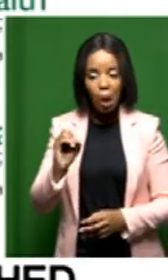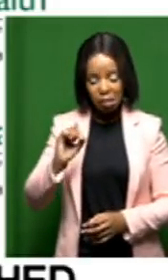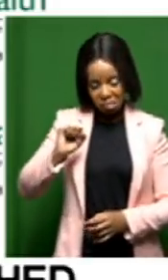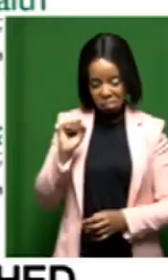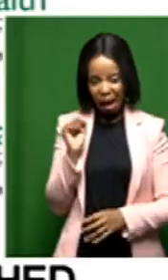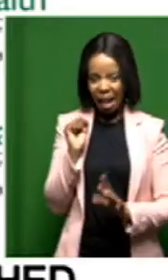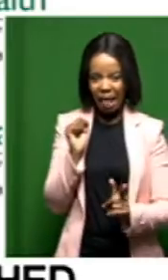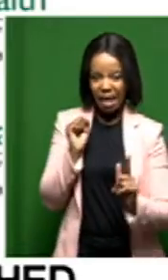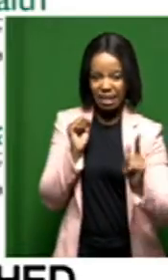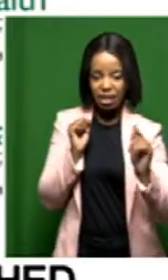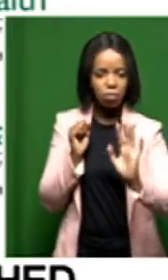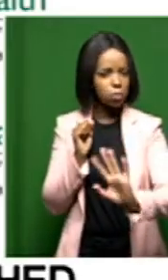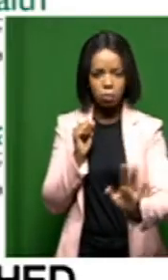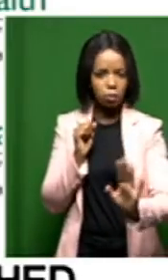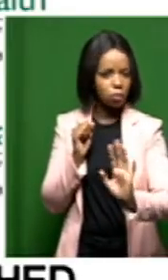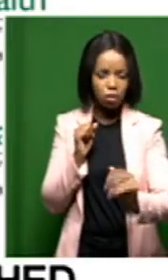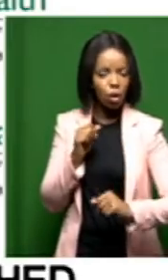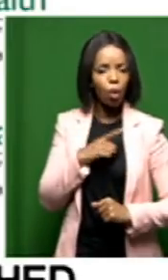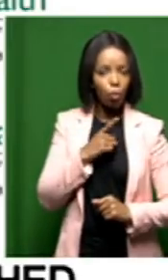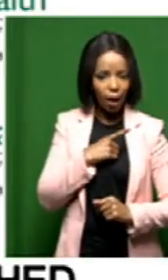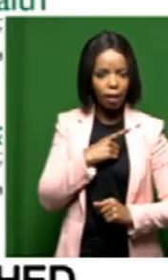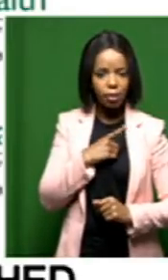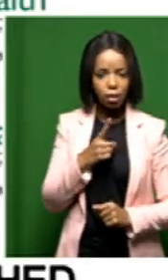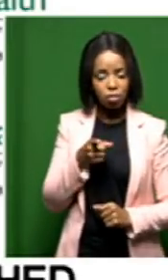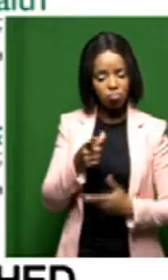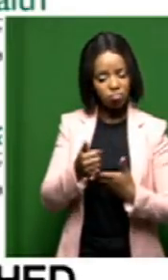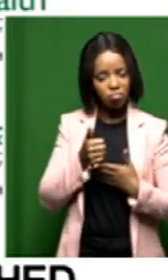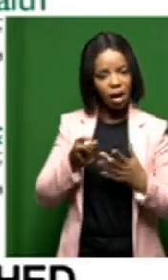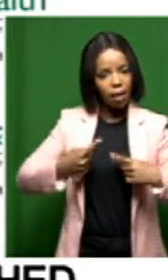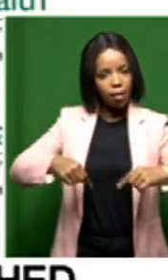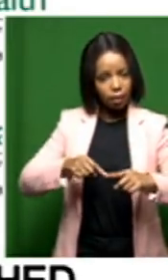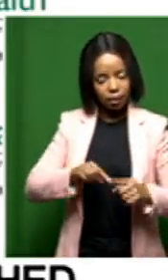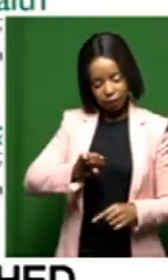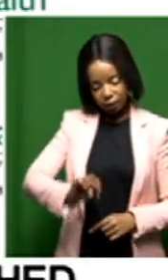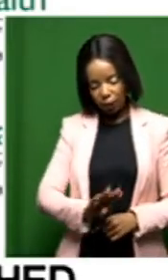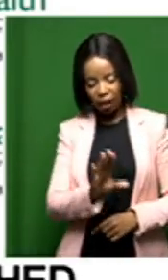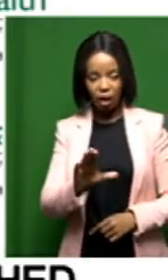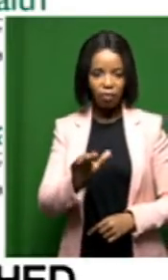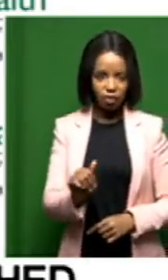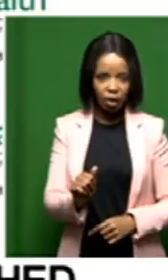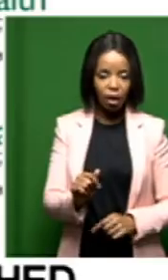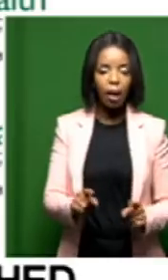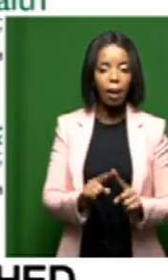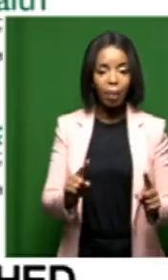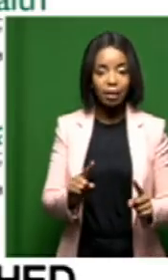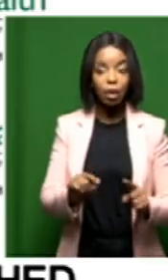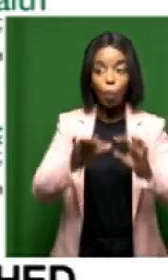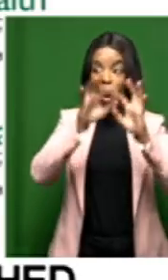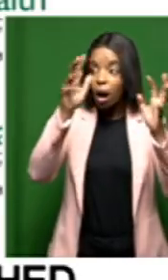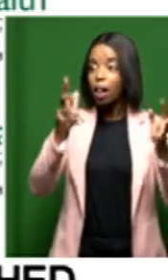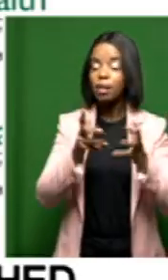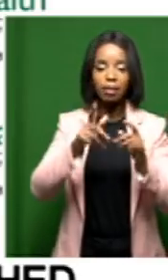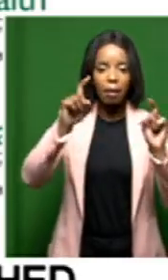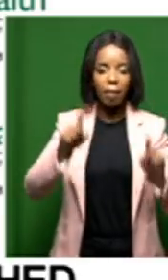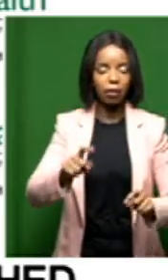does it make it possible for us as South Africa to what we are dealing with, but also share the information with the world.